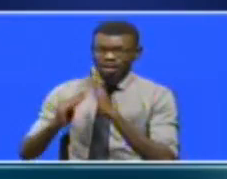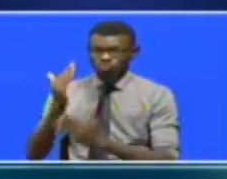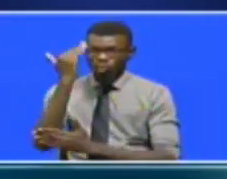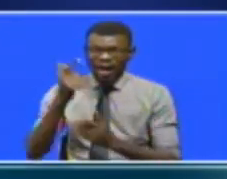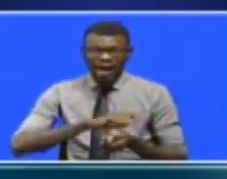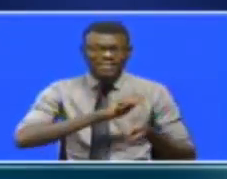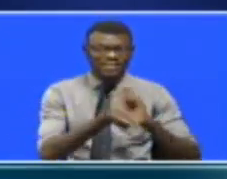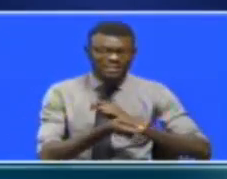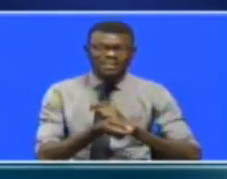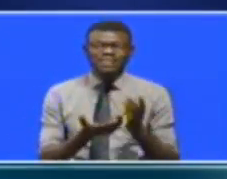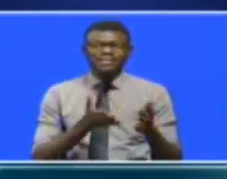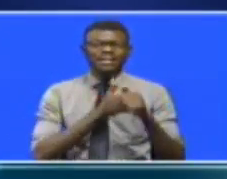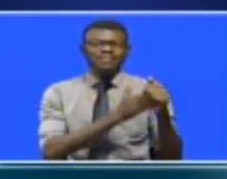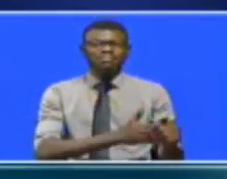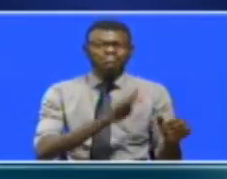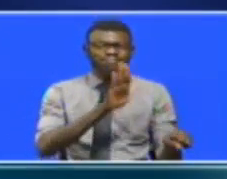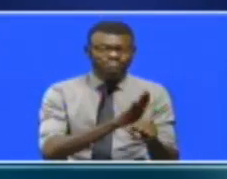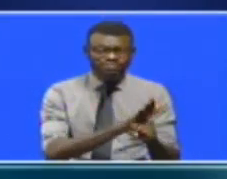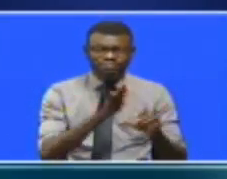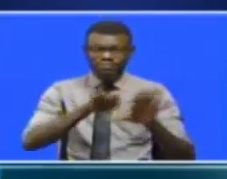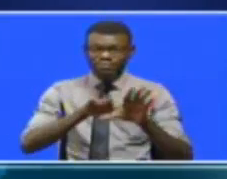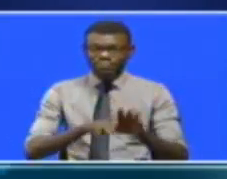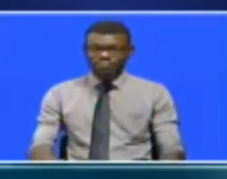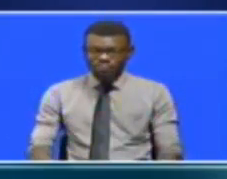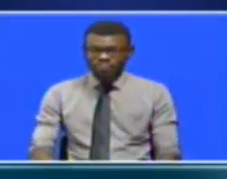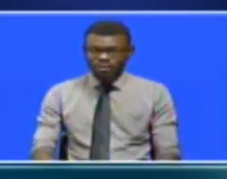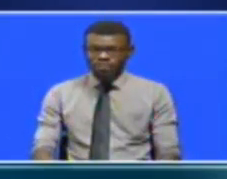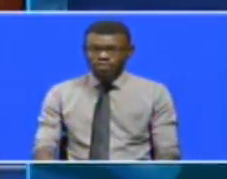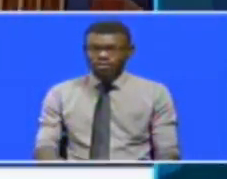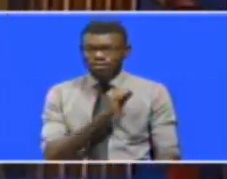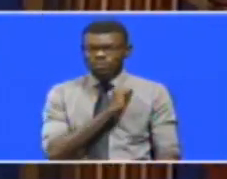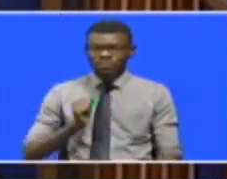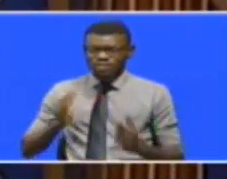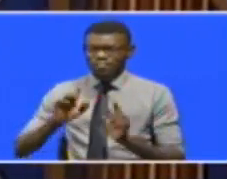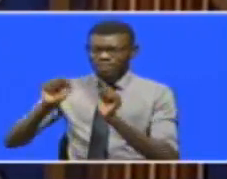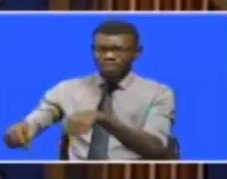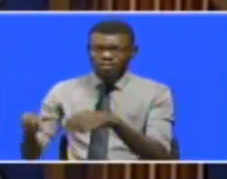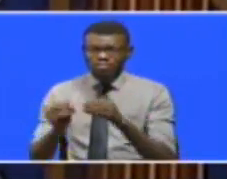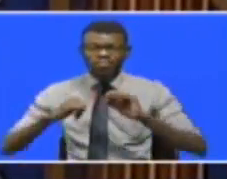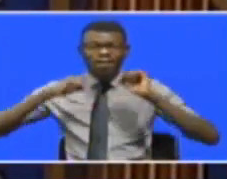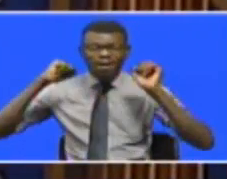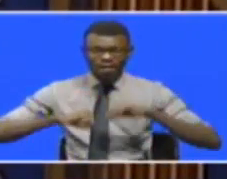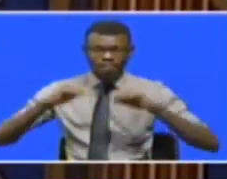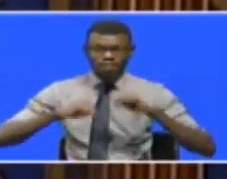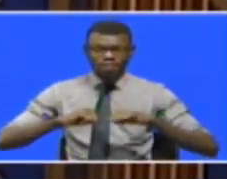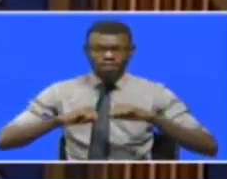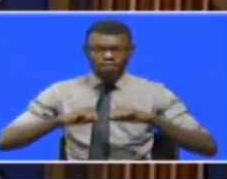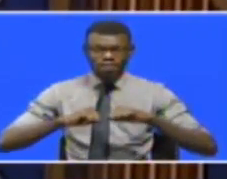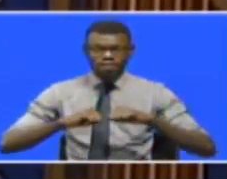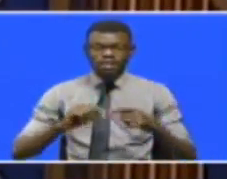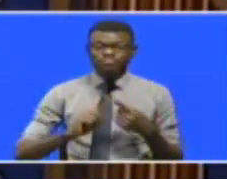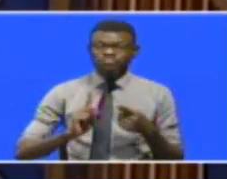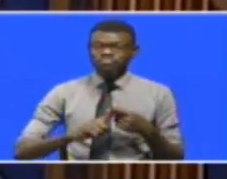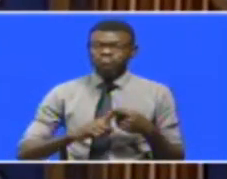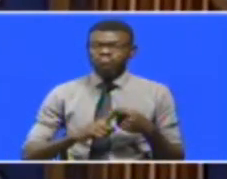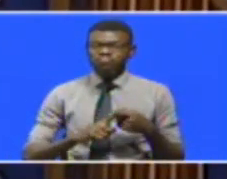majority side in the Senate. The minutes show that 20 senators attended the meeting and resolved unanimously to 1. Remove